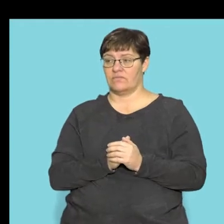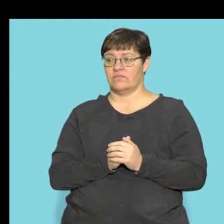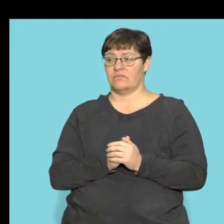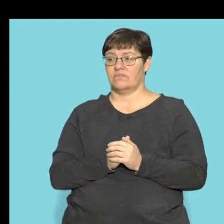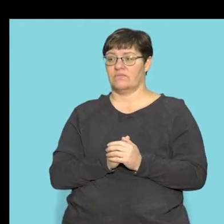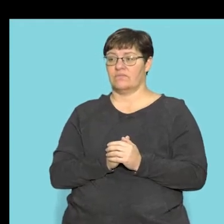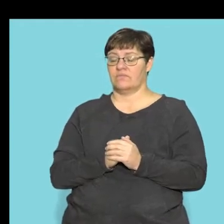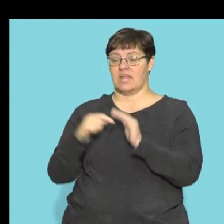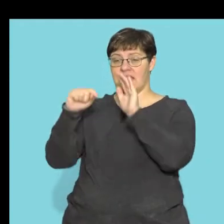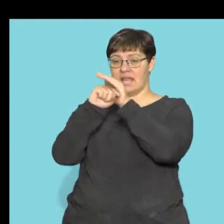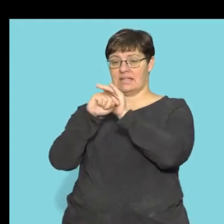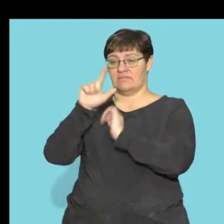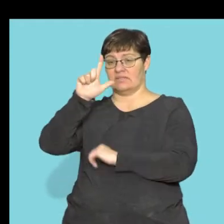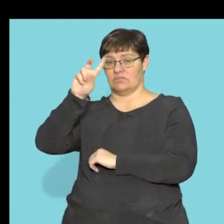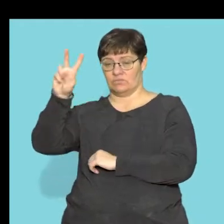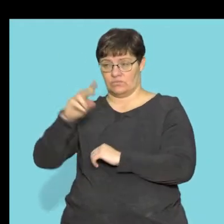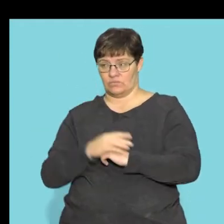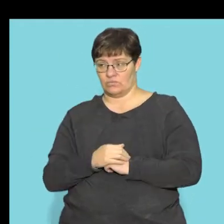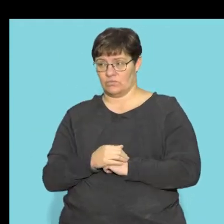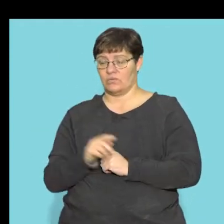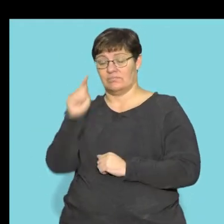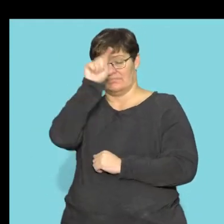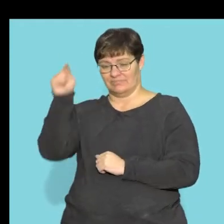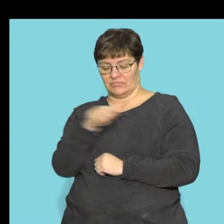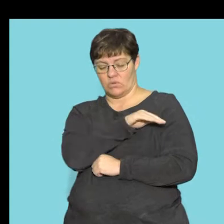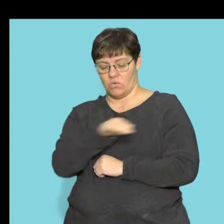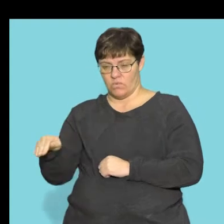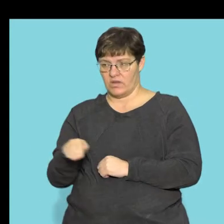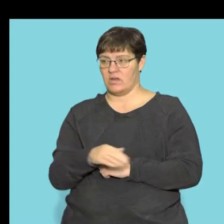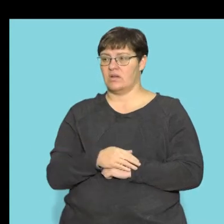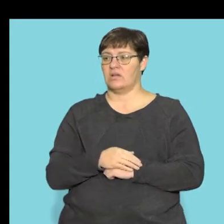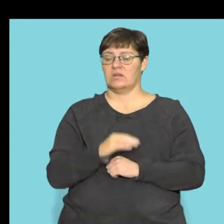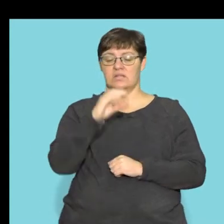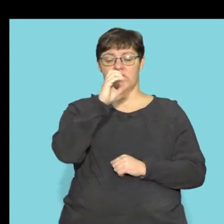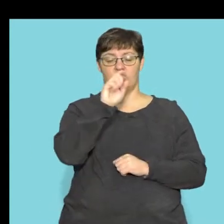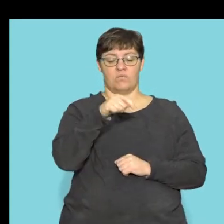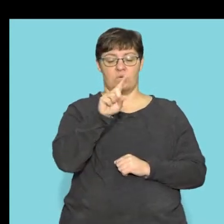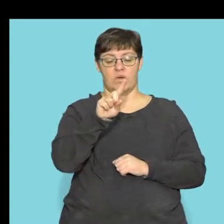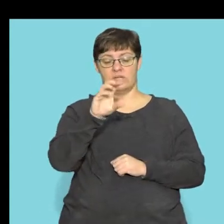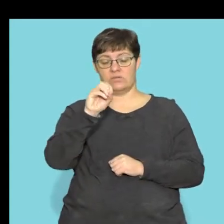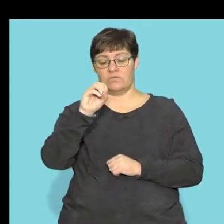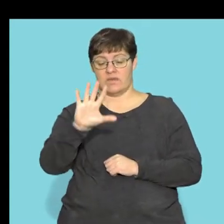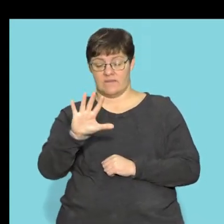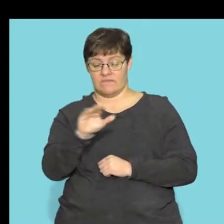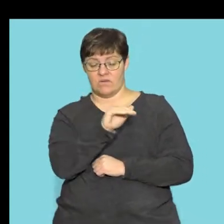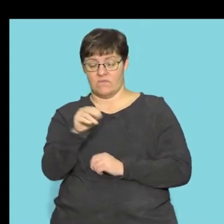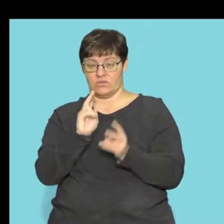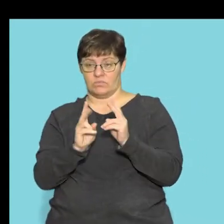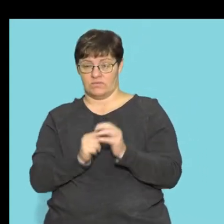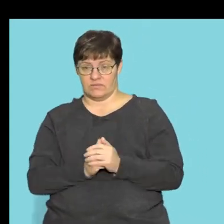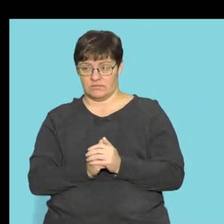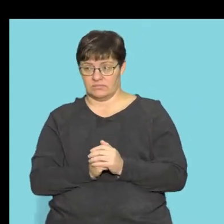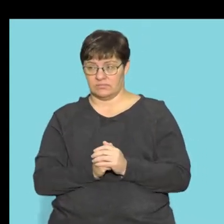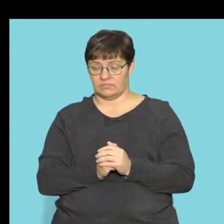right? To the exponent of negative 72, because that's the duration of my loan over